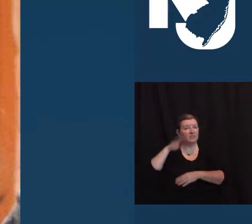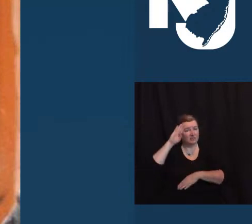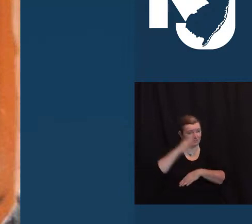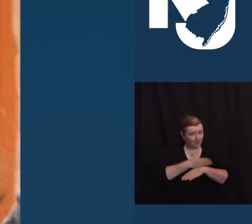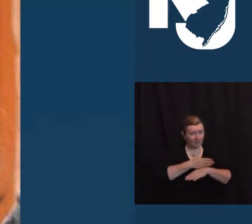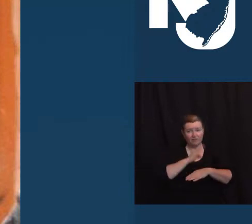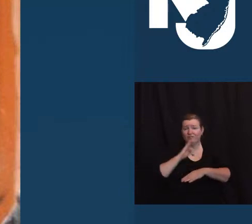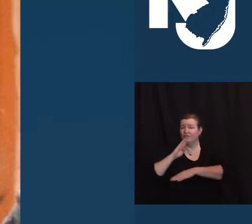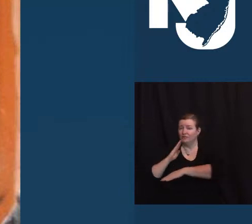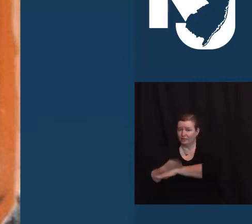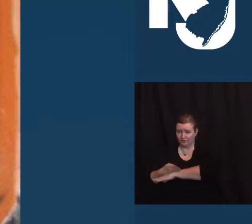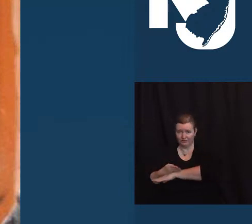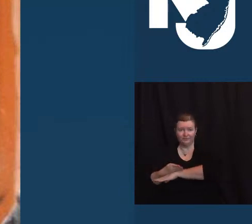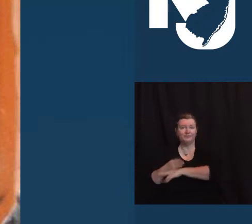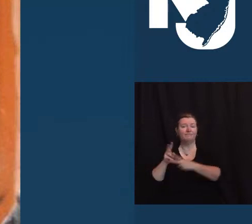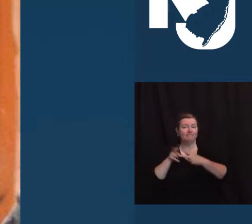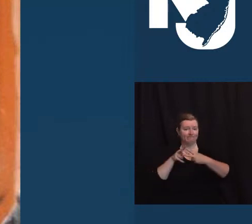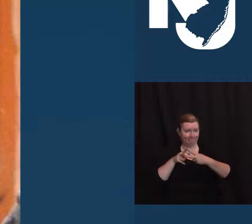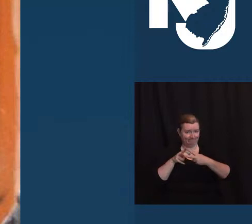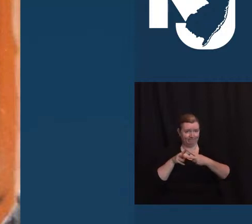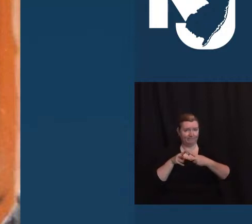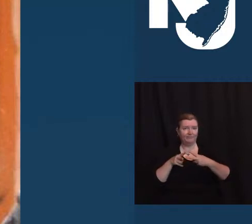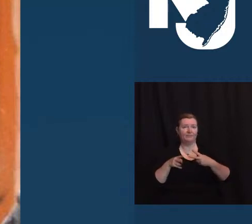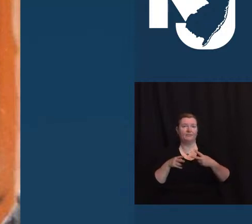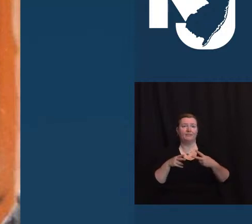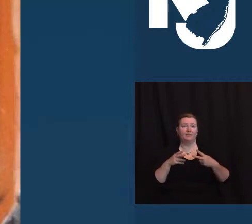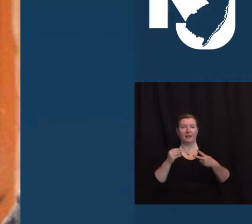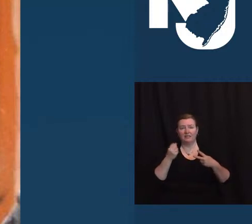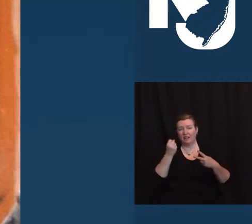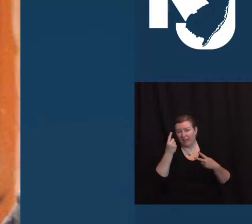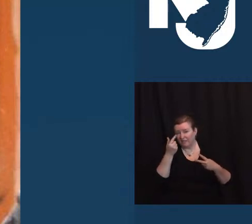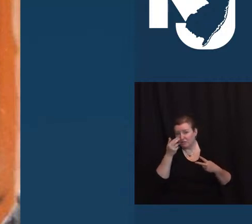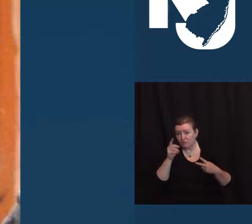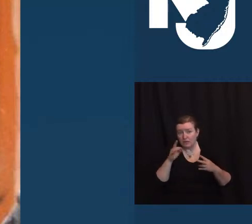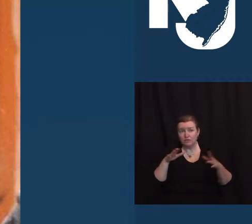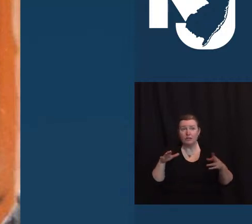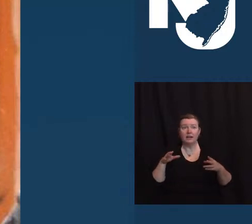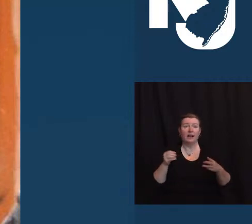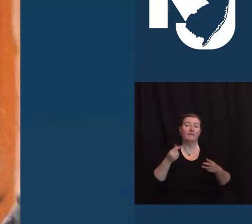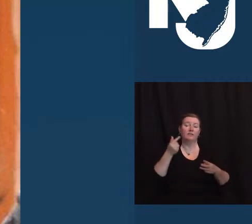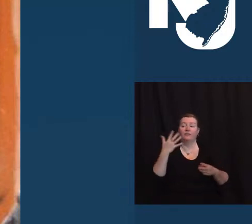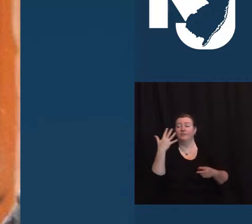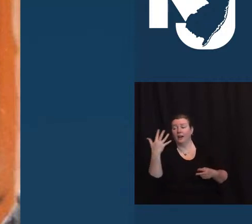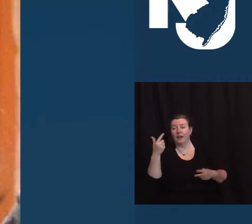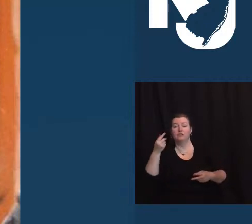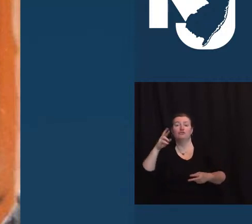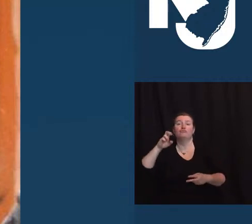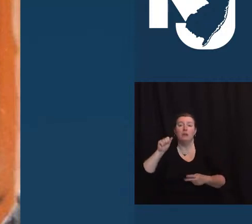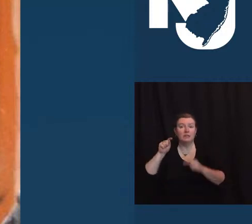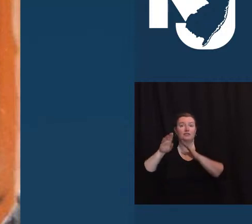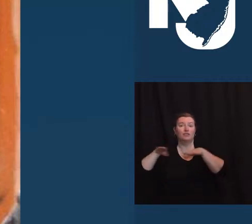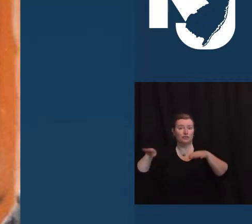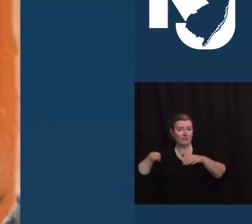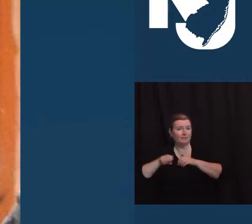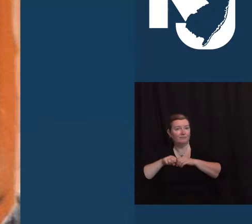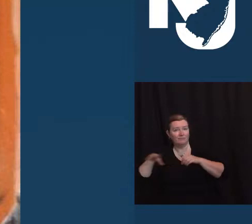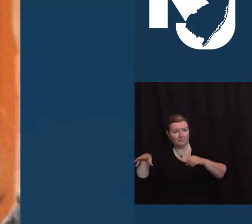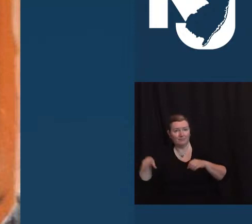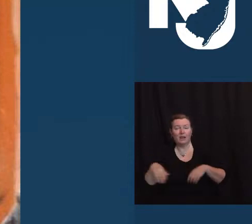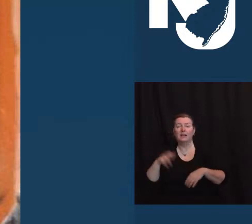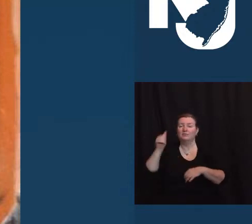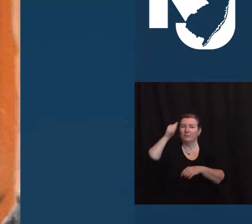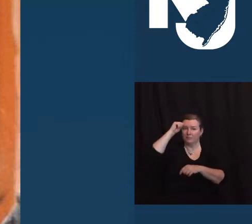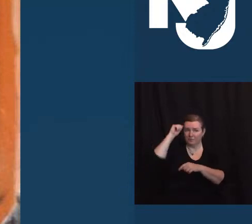and their families, which includes 11 grandchildren and 5 great-grandchildren. She also leaves her brother, Howard, along with numerous